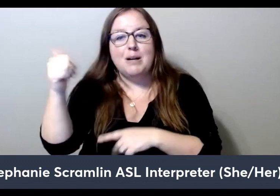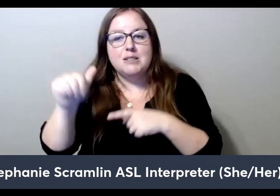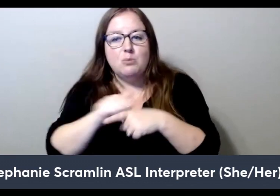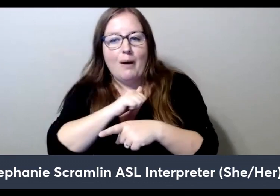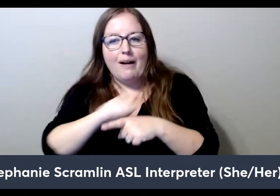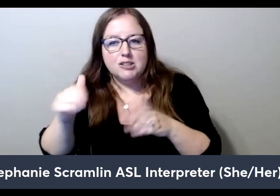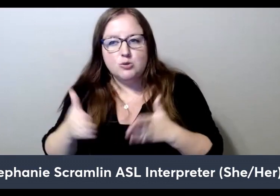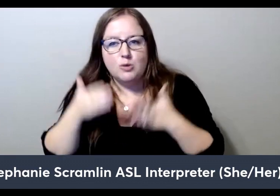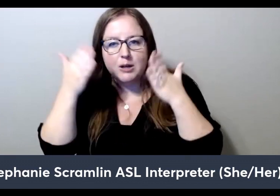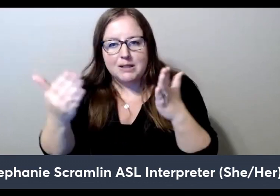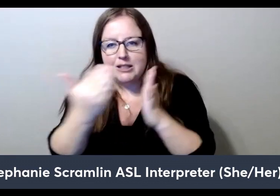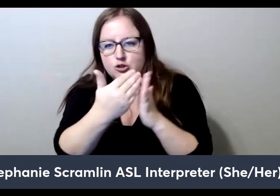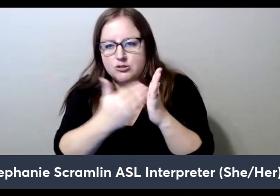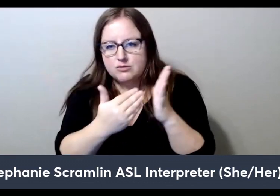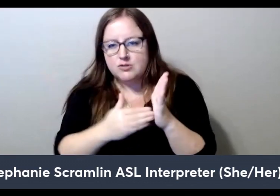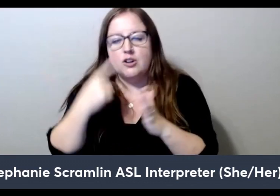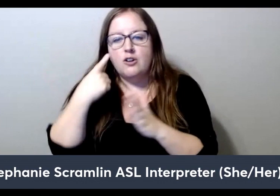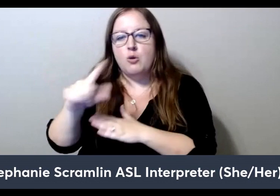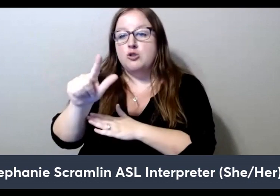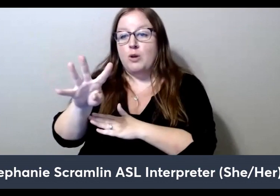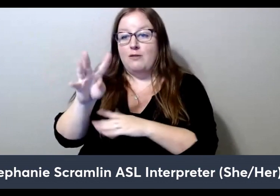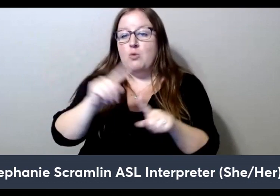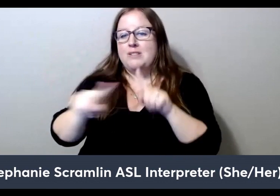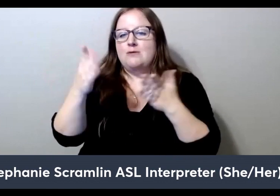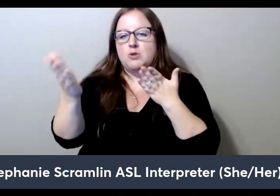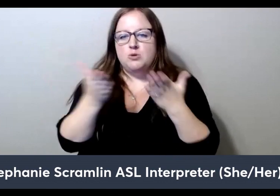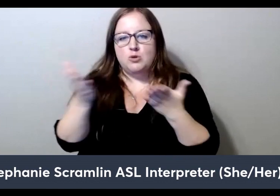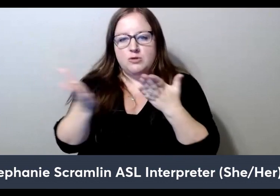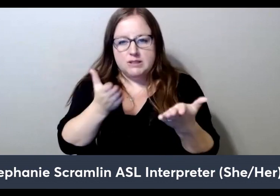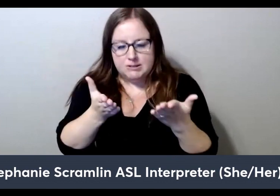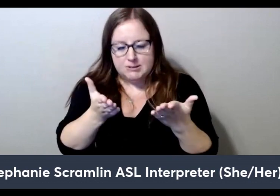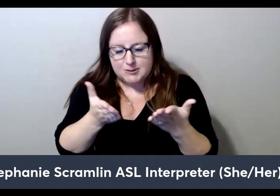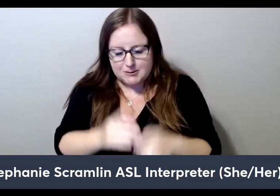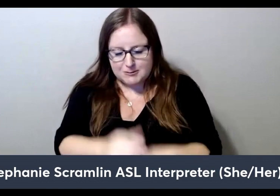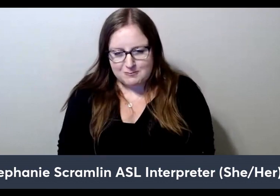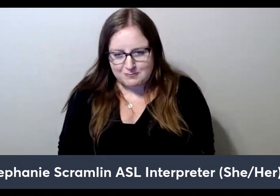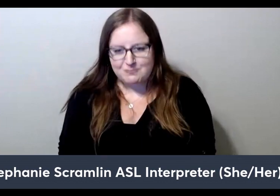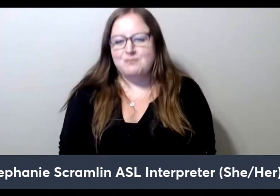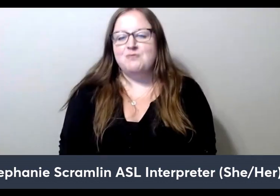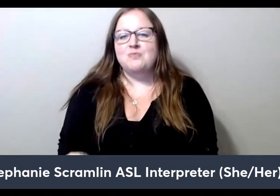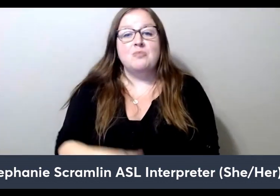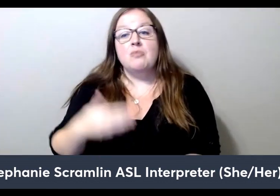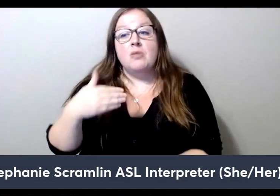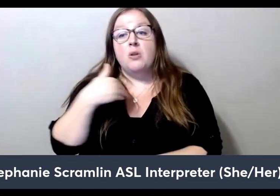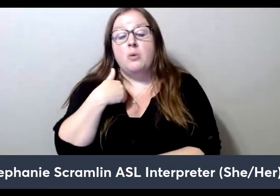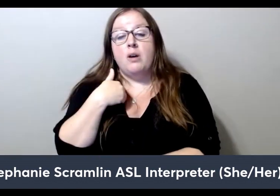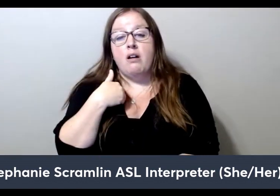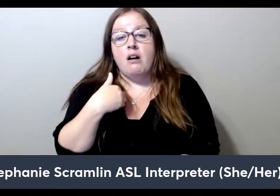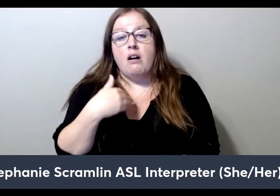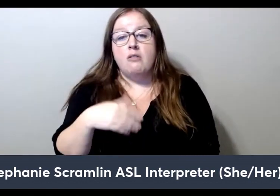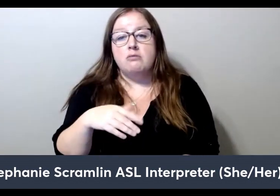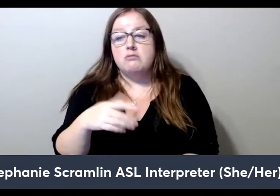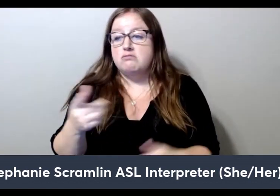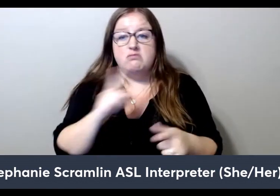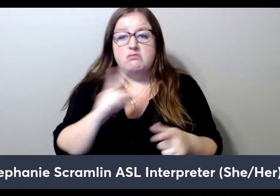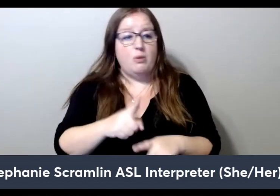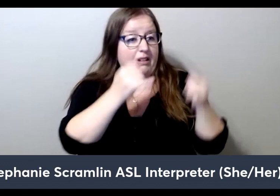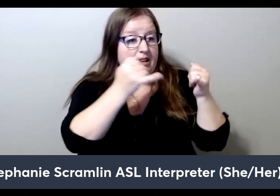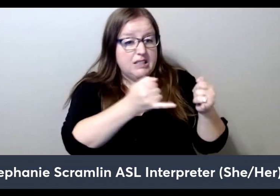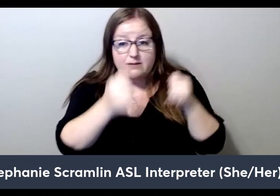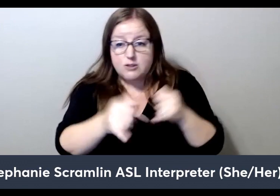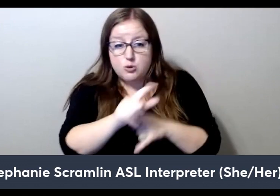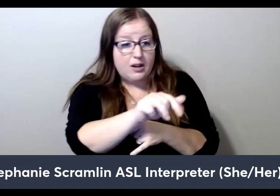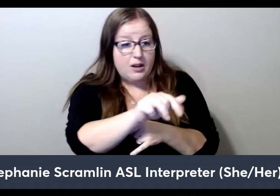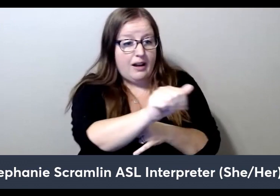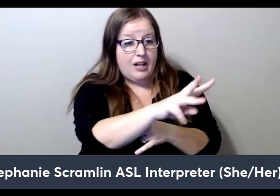recommendations that spans across 24 different services. We do this across individual AWS